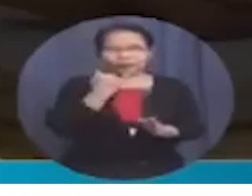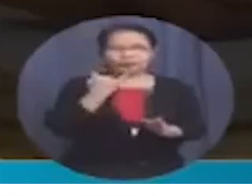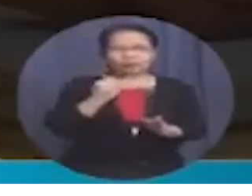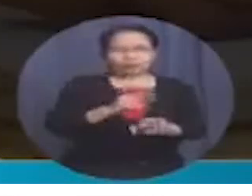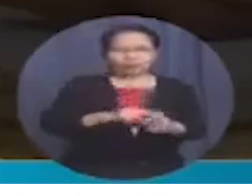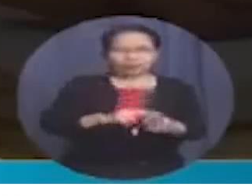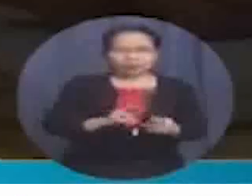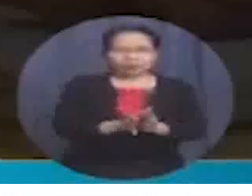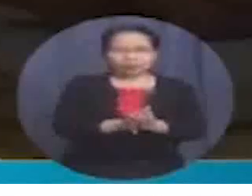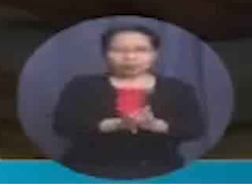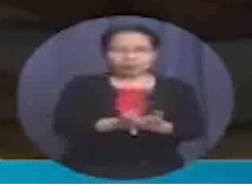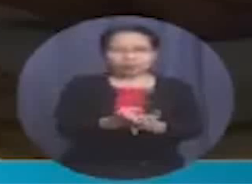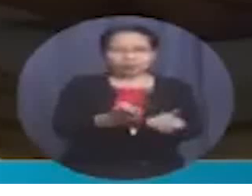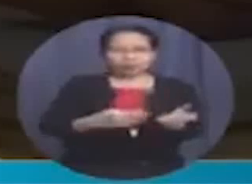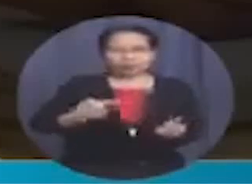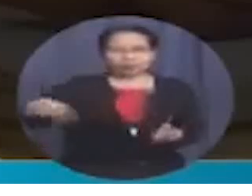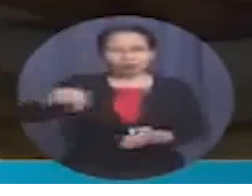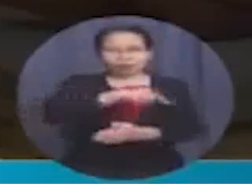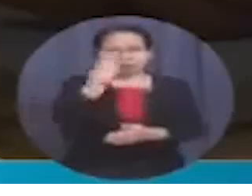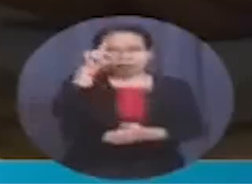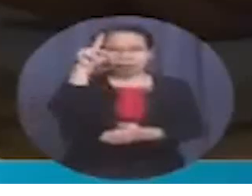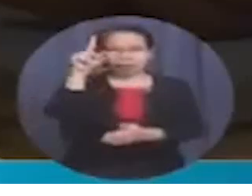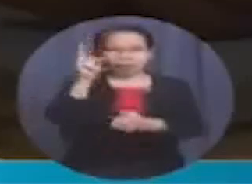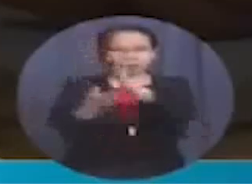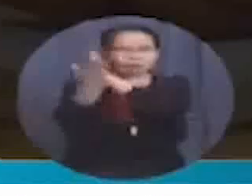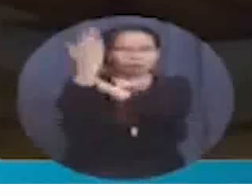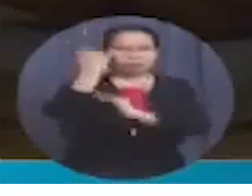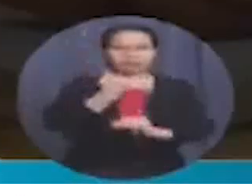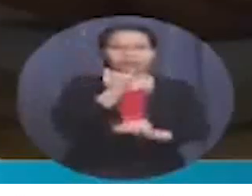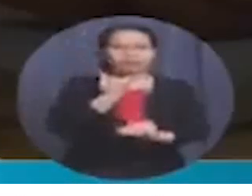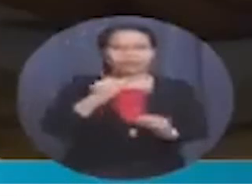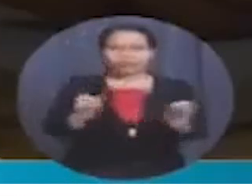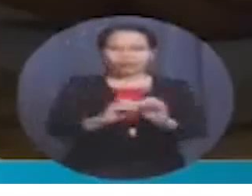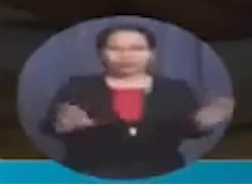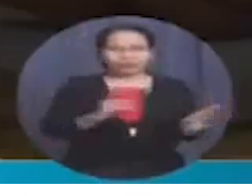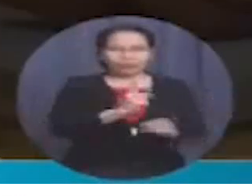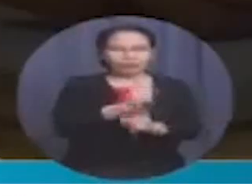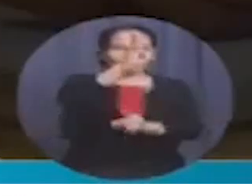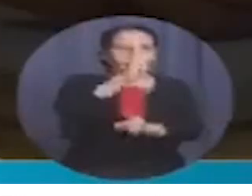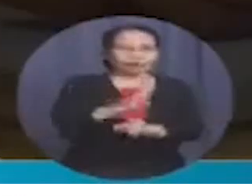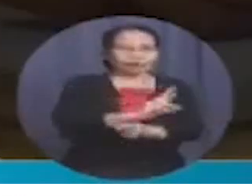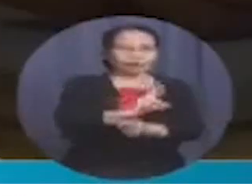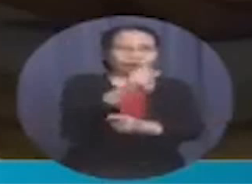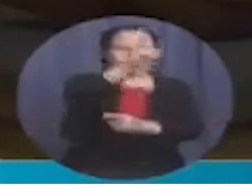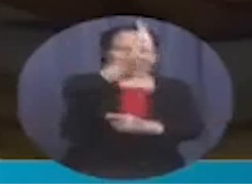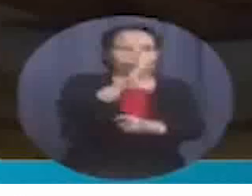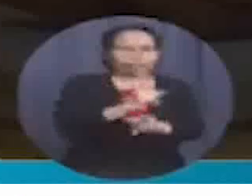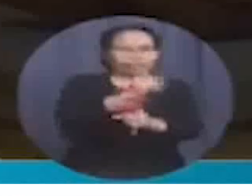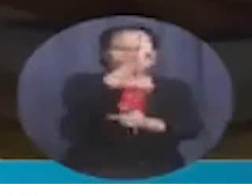the record in the Bible tells us, for a long season, Israel hath been without a true God, or the true